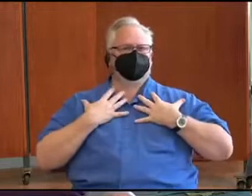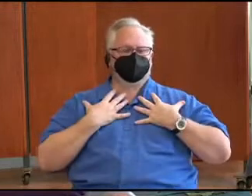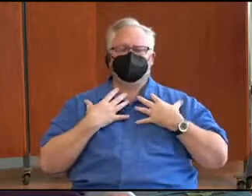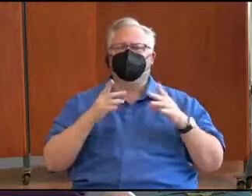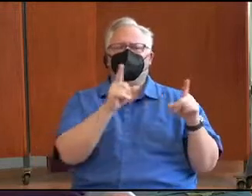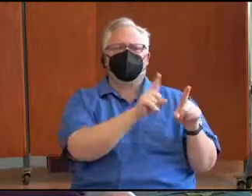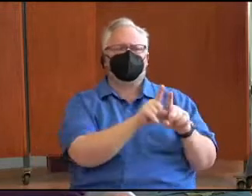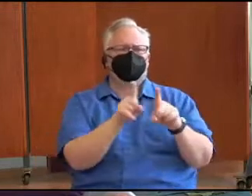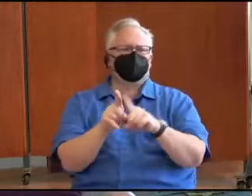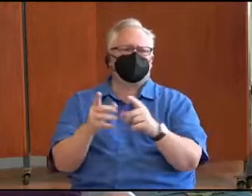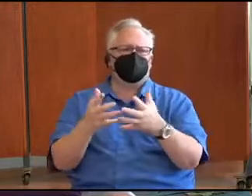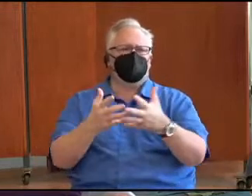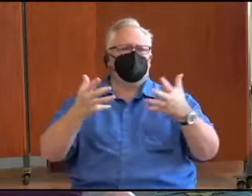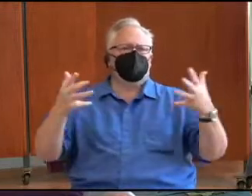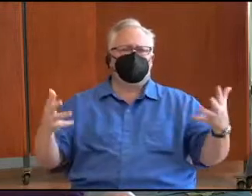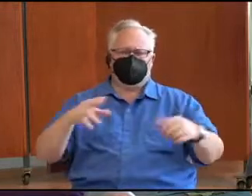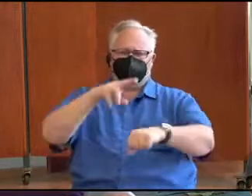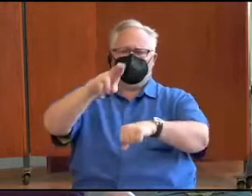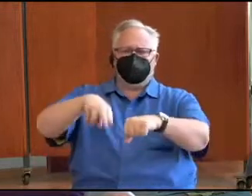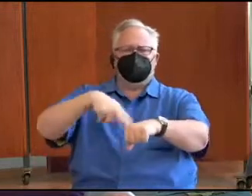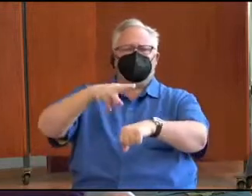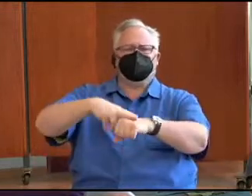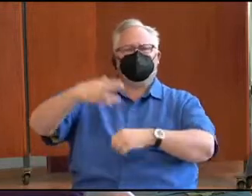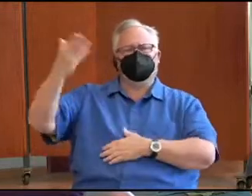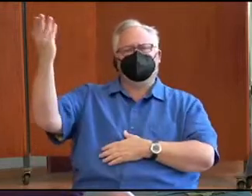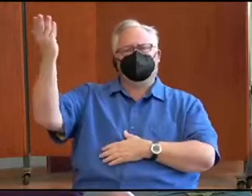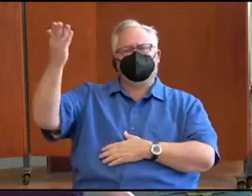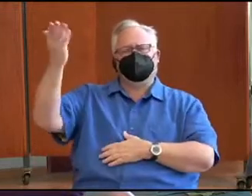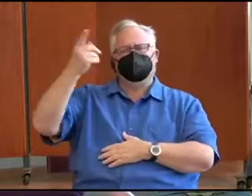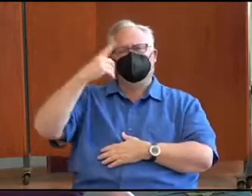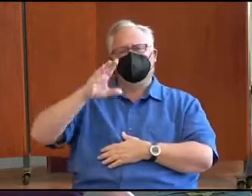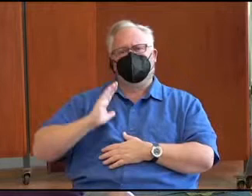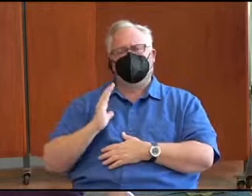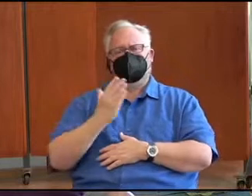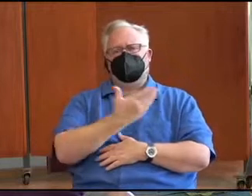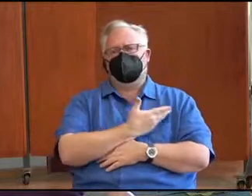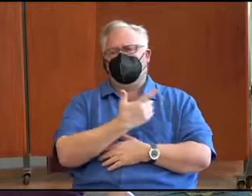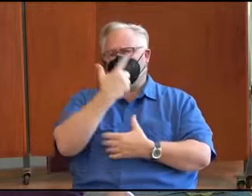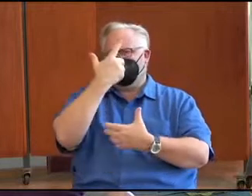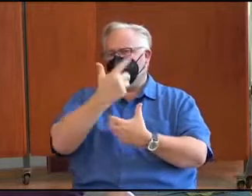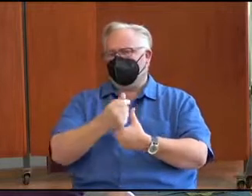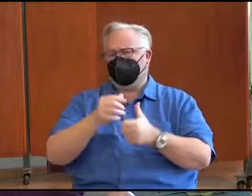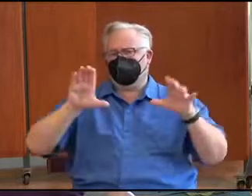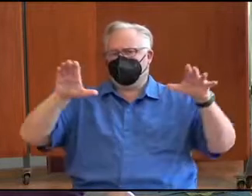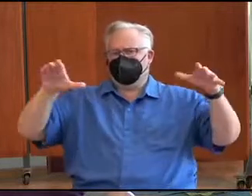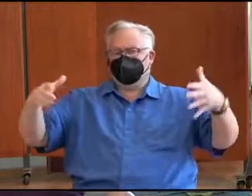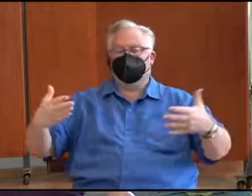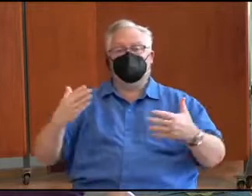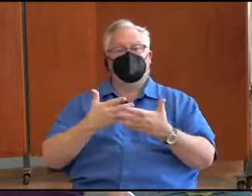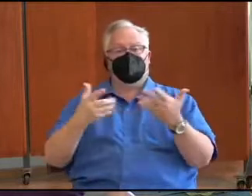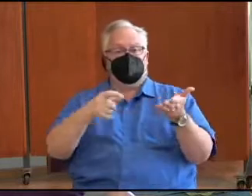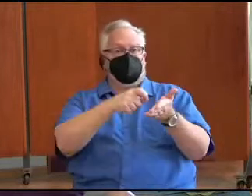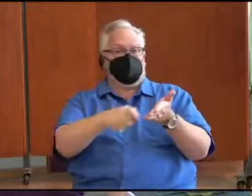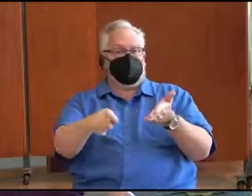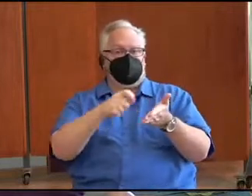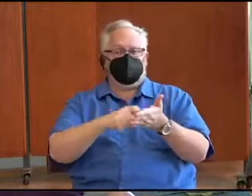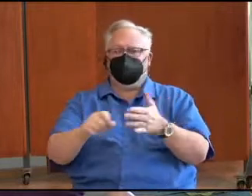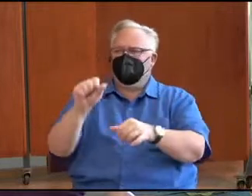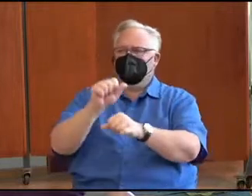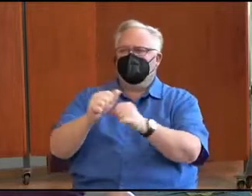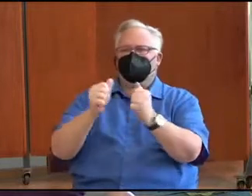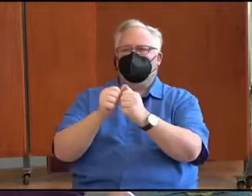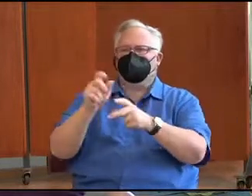do a lot of national speaking for our faith. I do a lot of writing. I work closely with folks